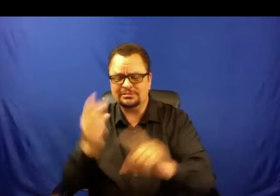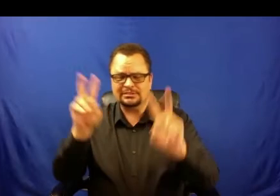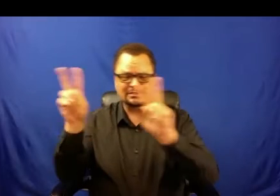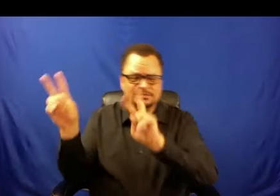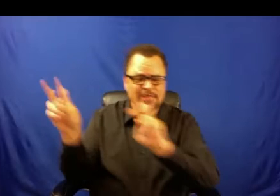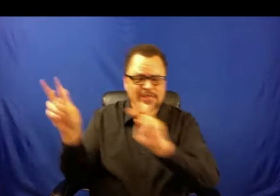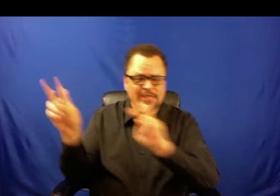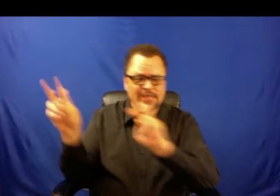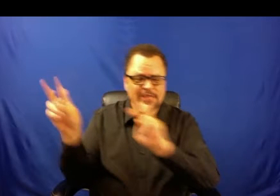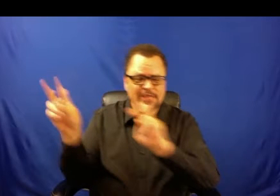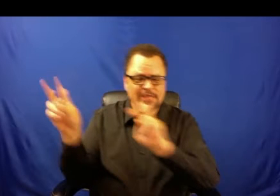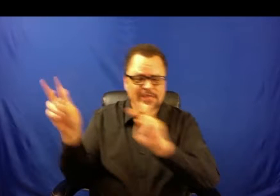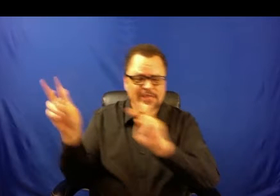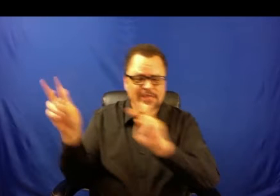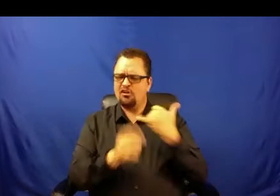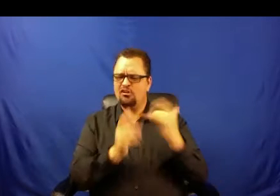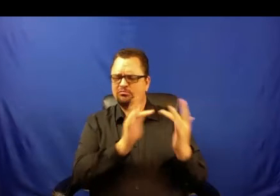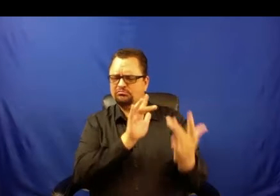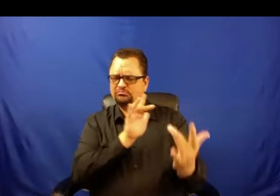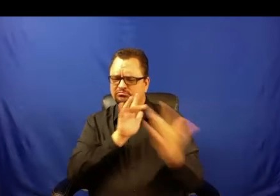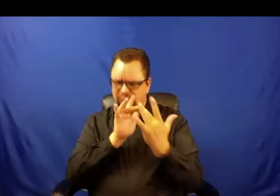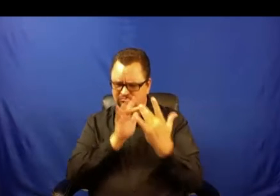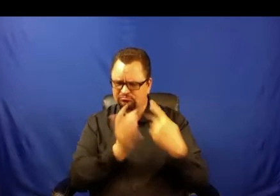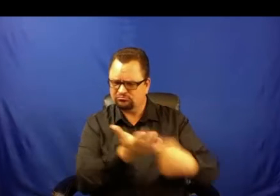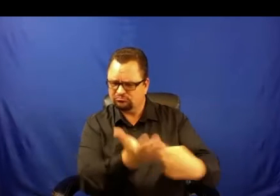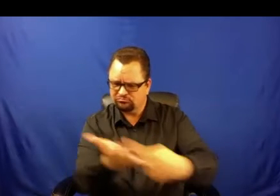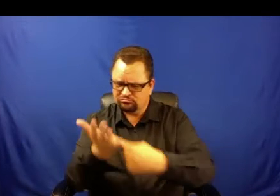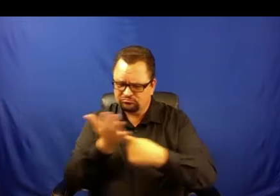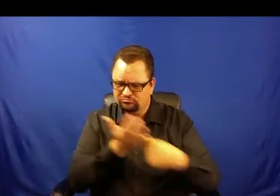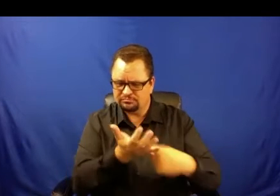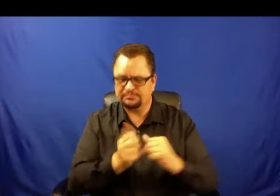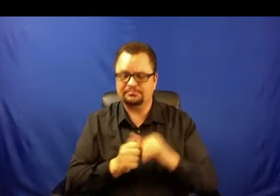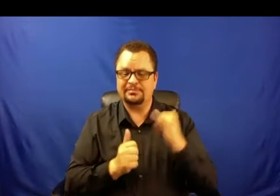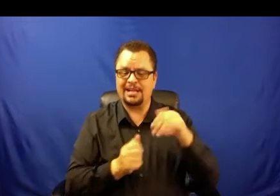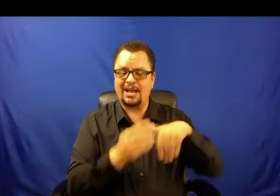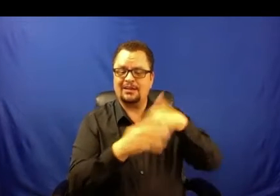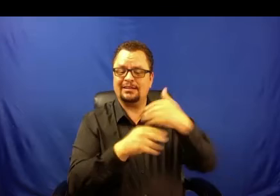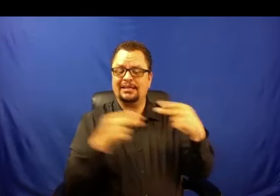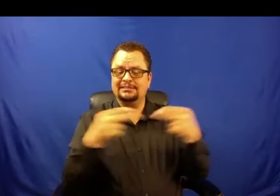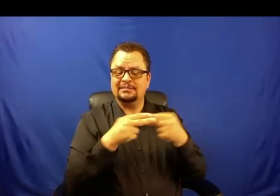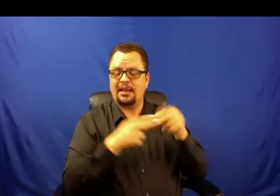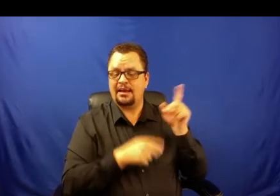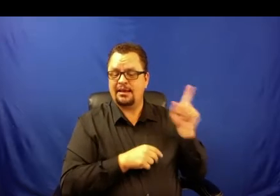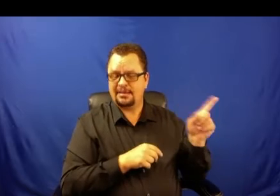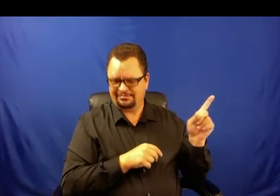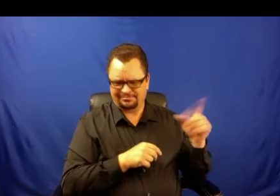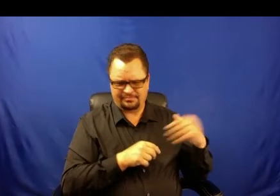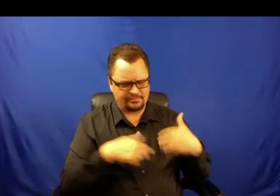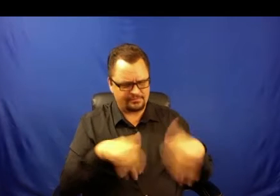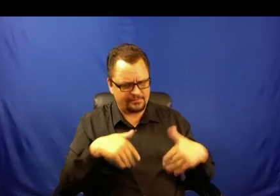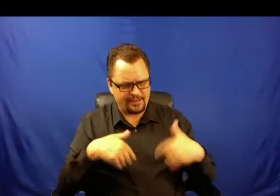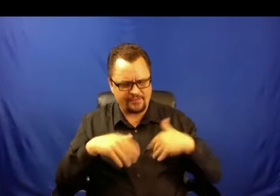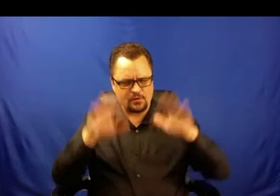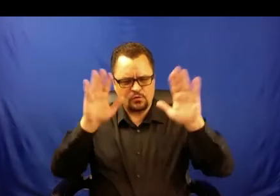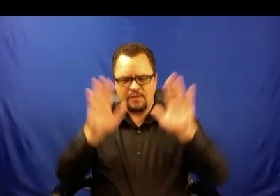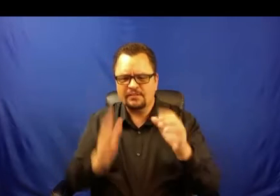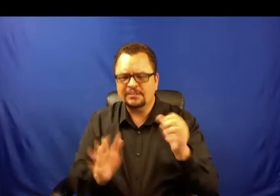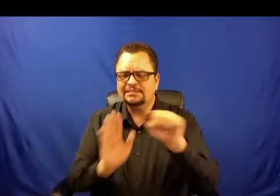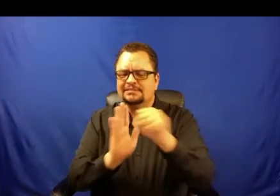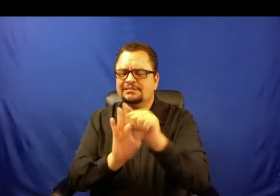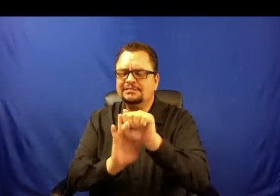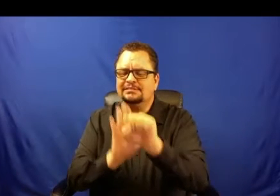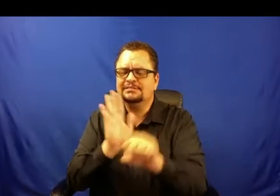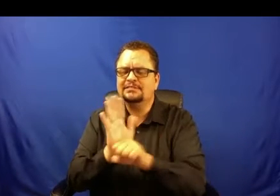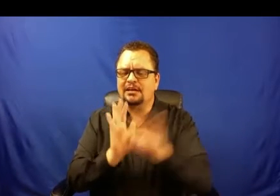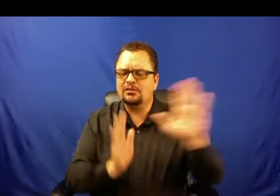There are also some great state resources that are available to schools this year. So the Colorado Department of Public Health and Environment